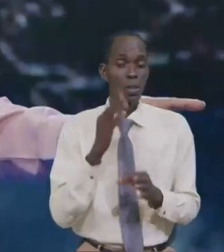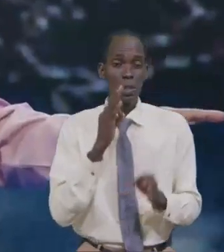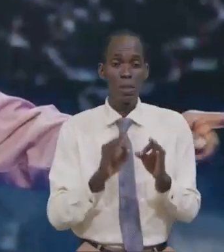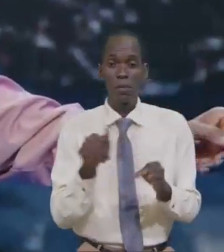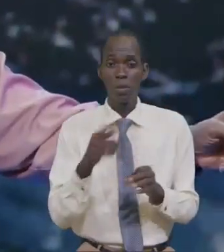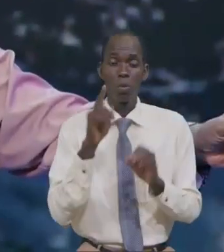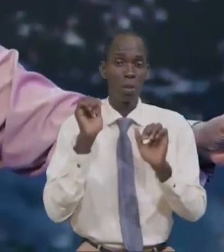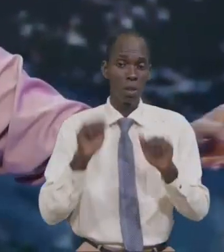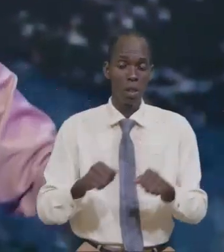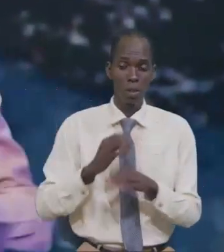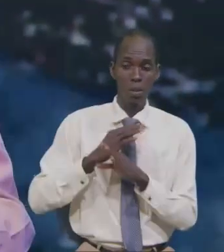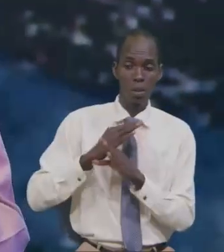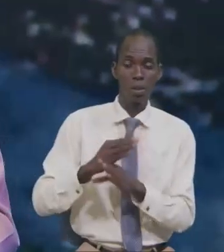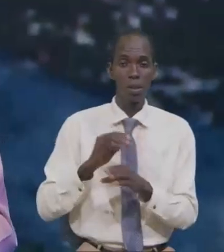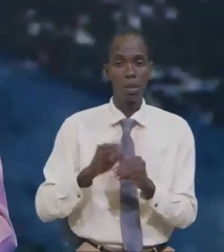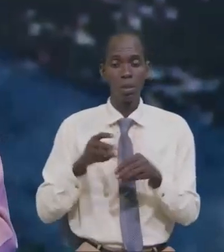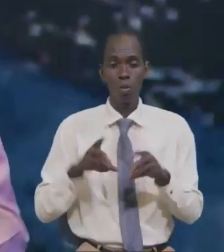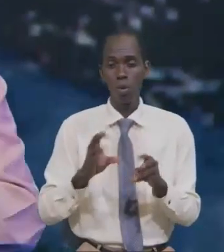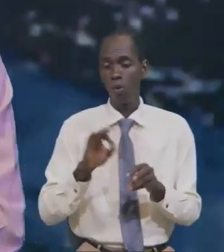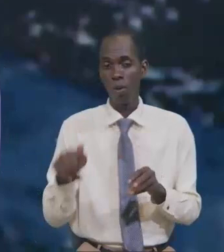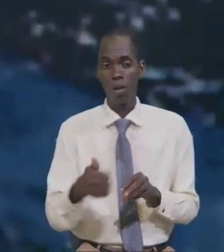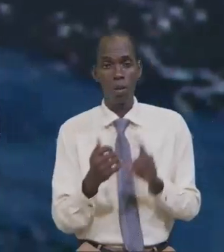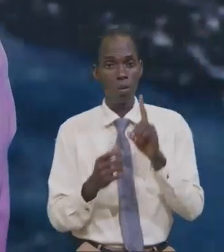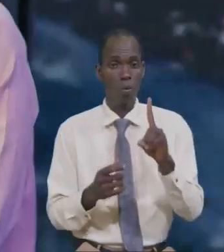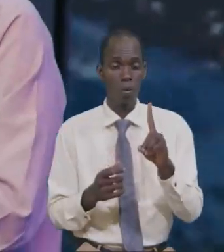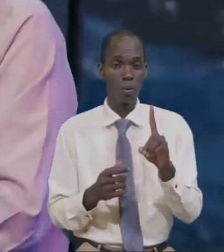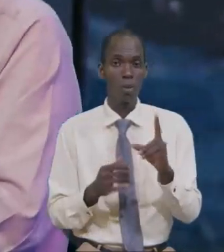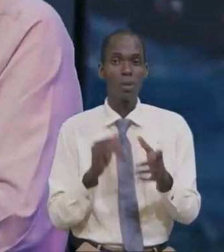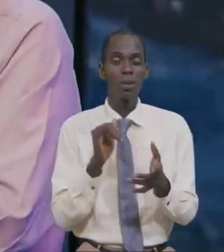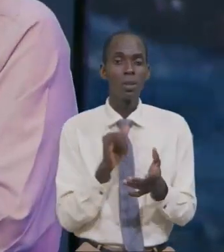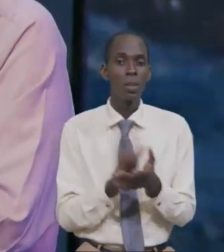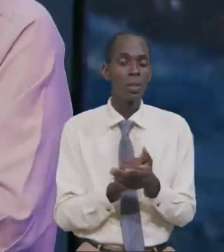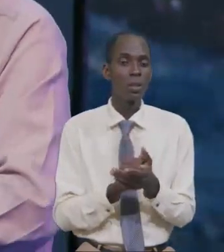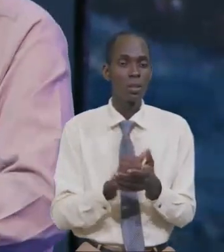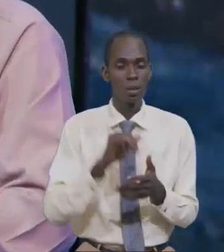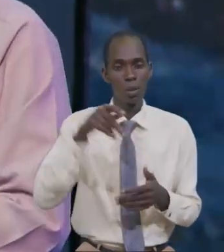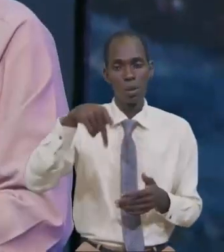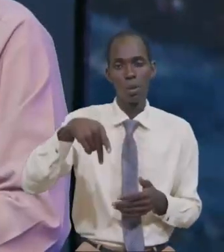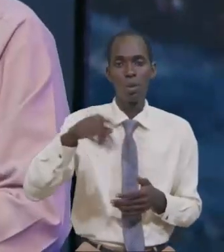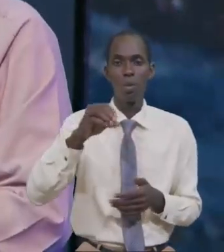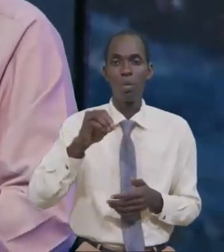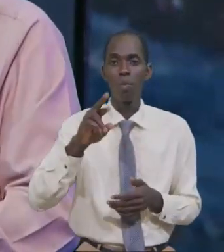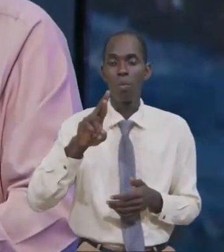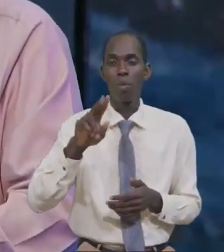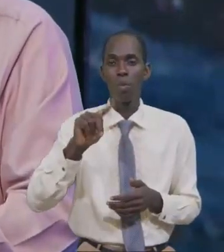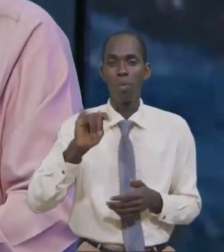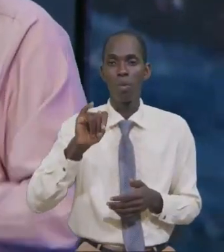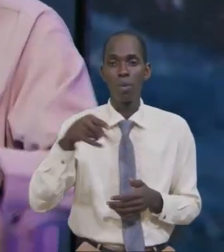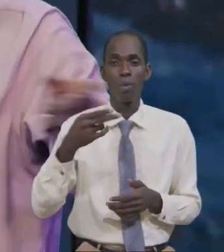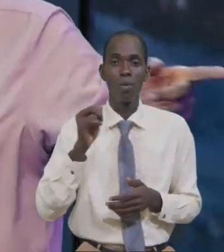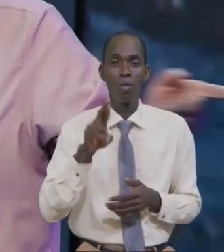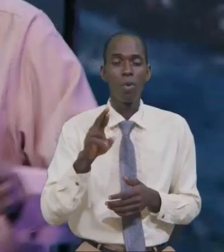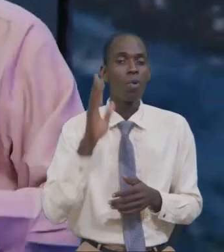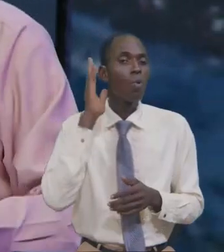have stood in the way of Joseph. But he was destined for the top.